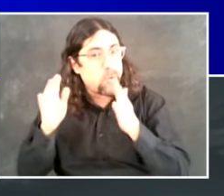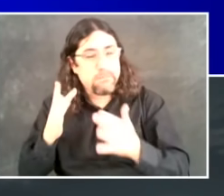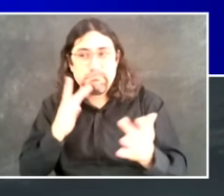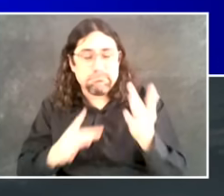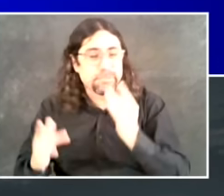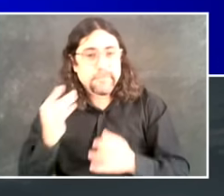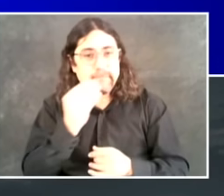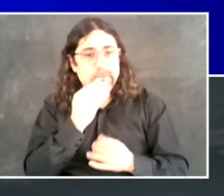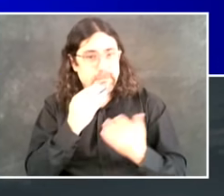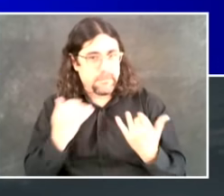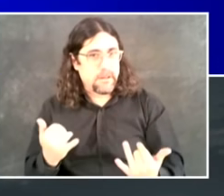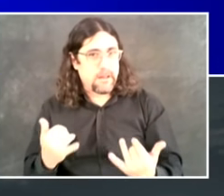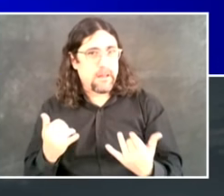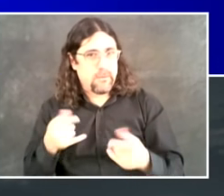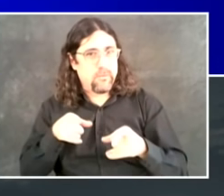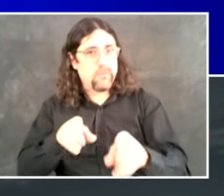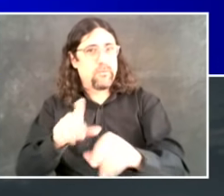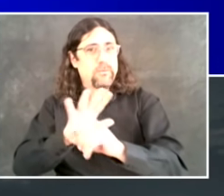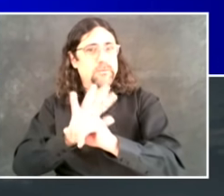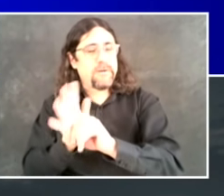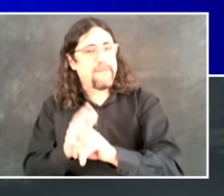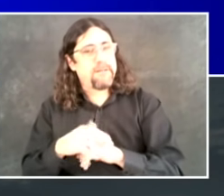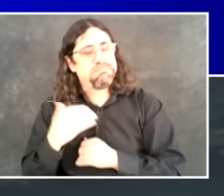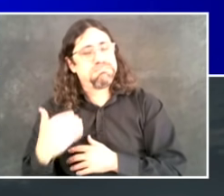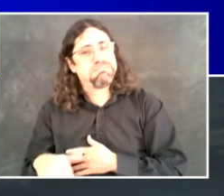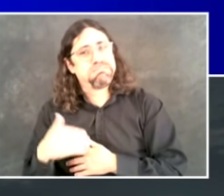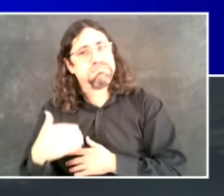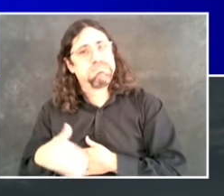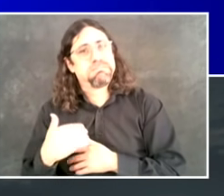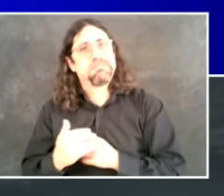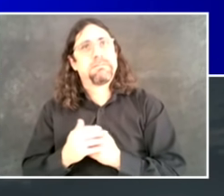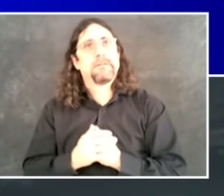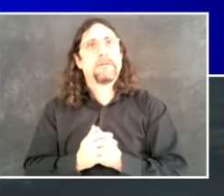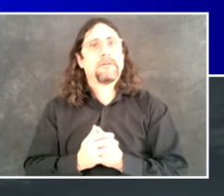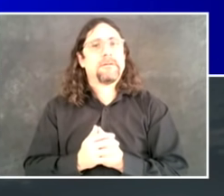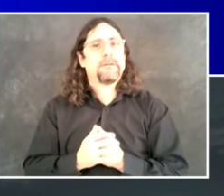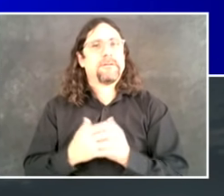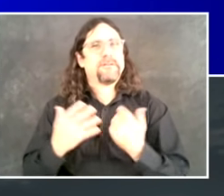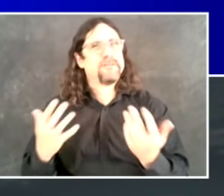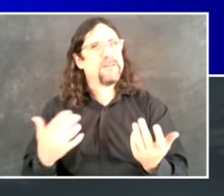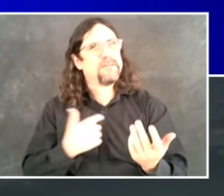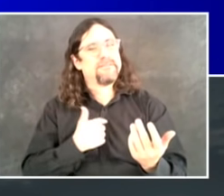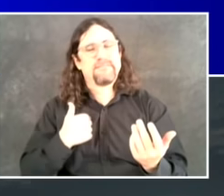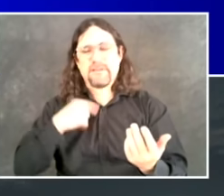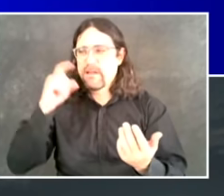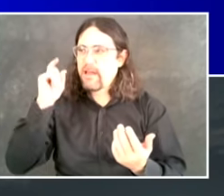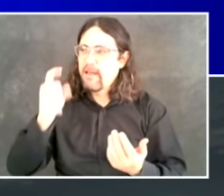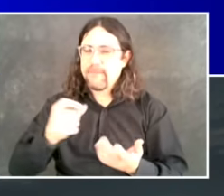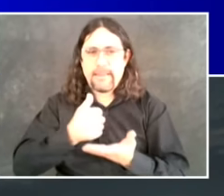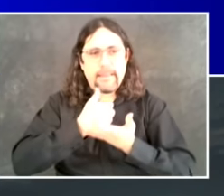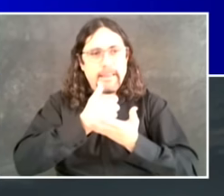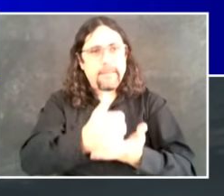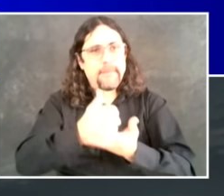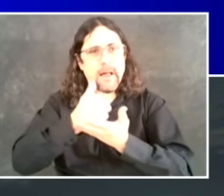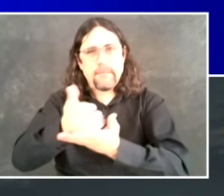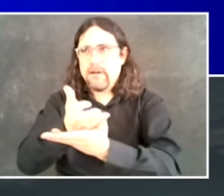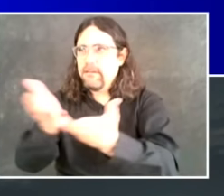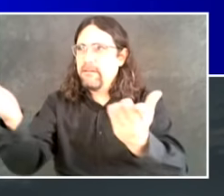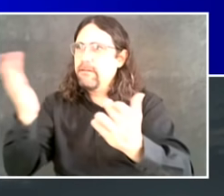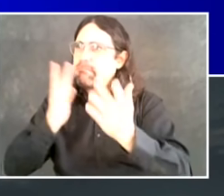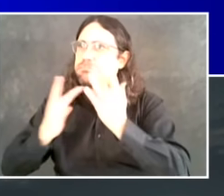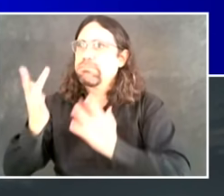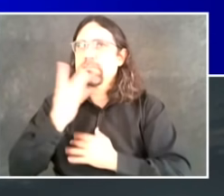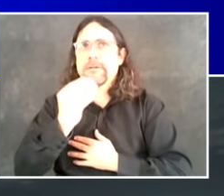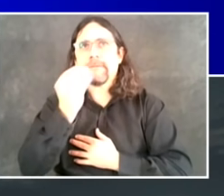weeks. So we have to help people right now. And from the beginning, I've been painfully aware there's a lot